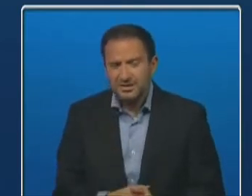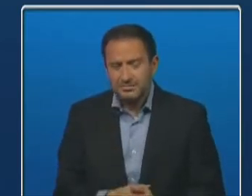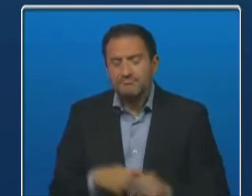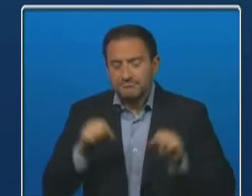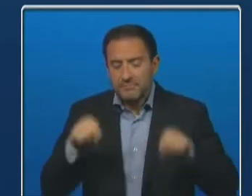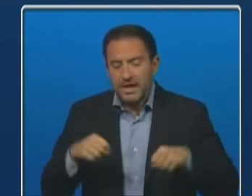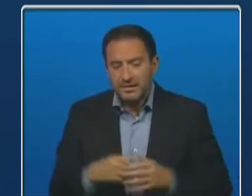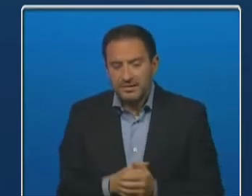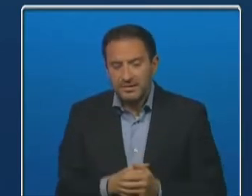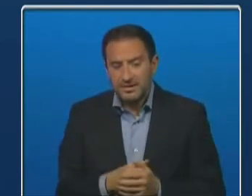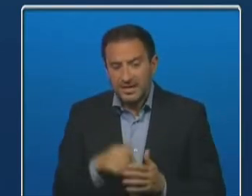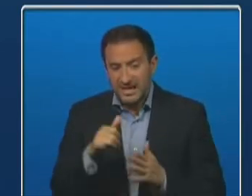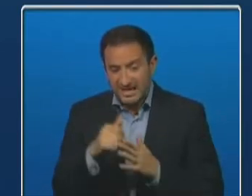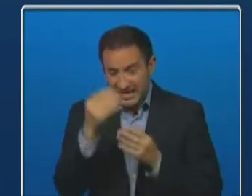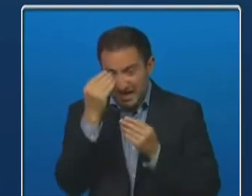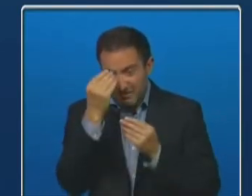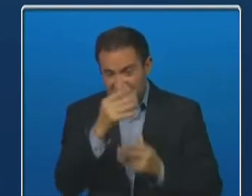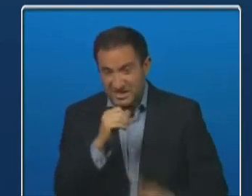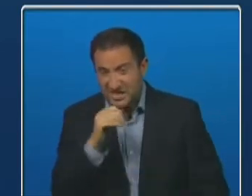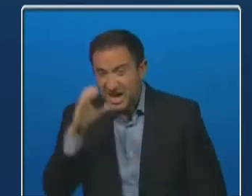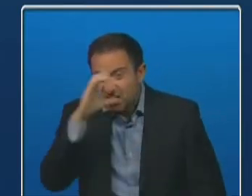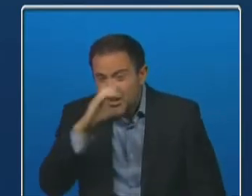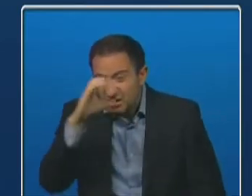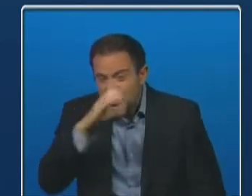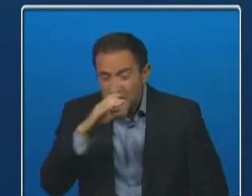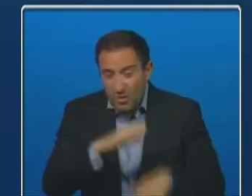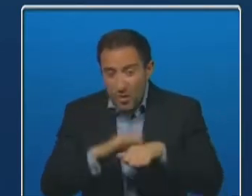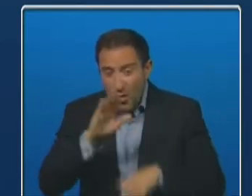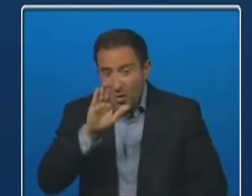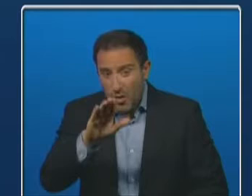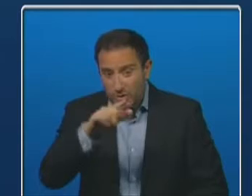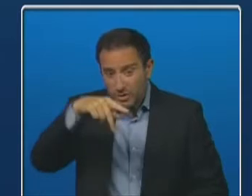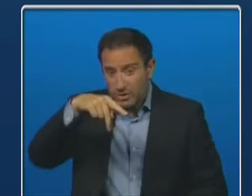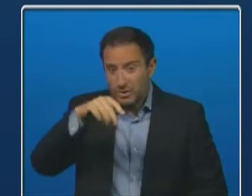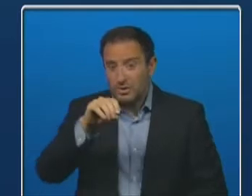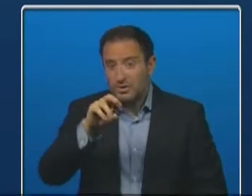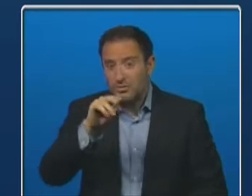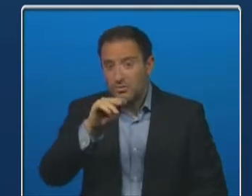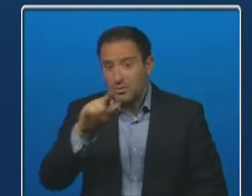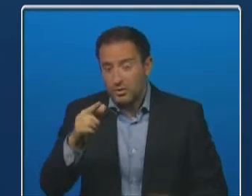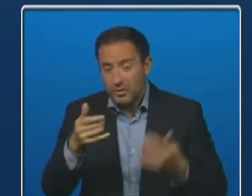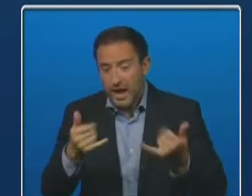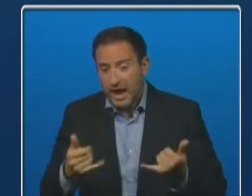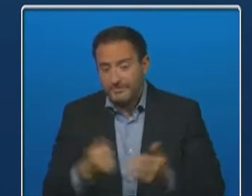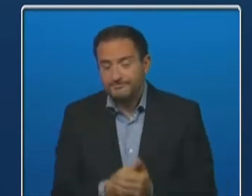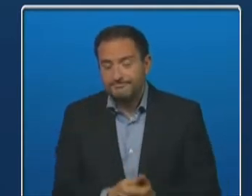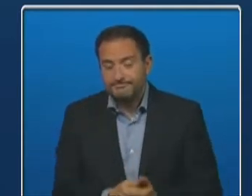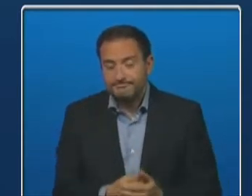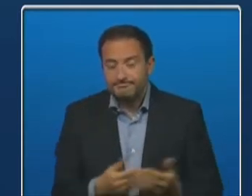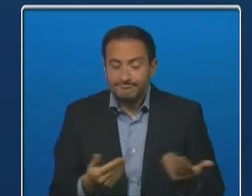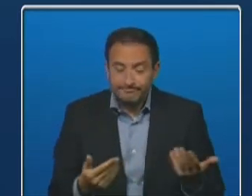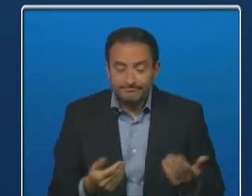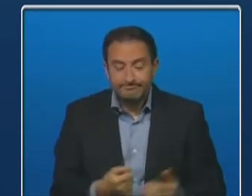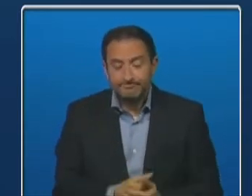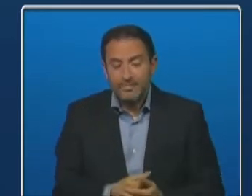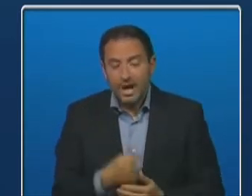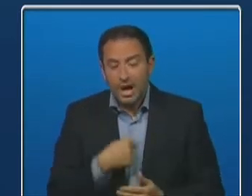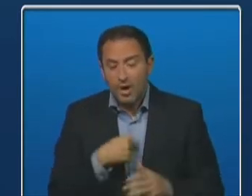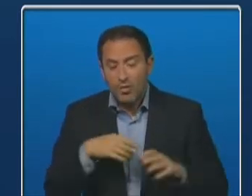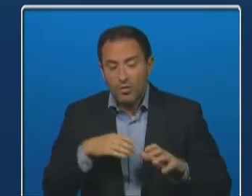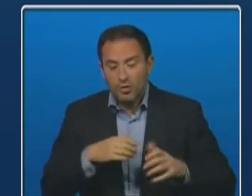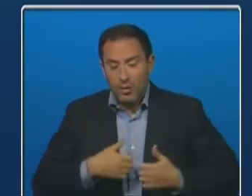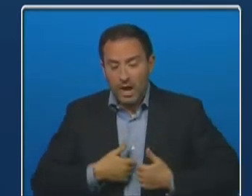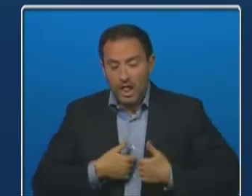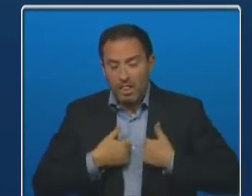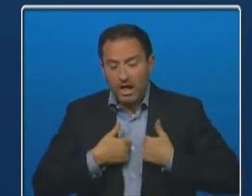can. Is that information not searchable on your data portal right now? Well, ma'am, we're actually conducting a